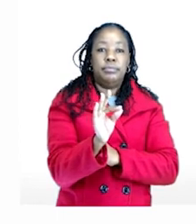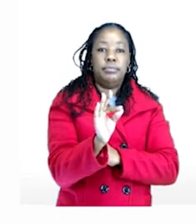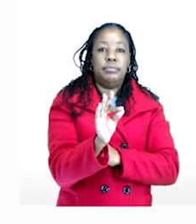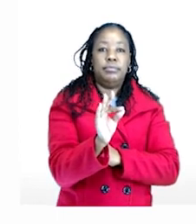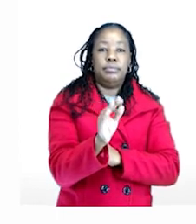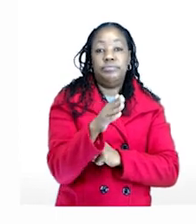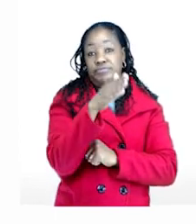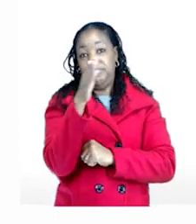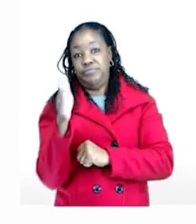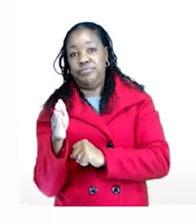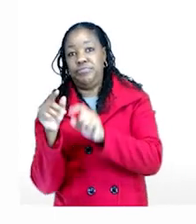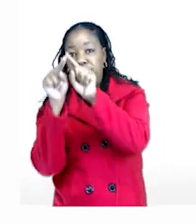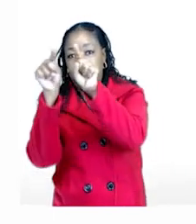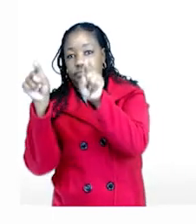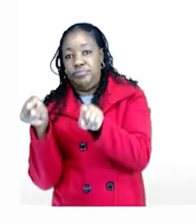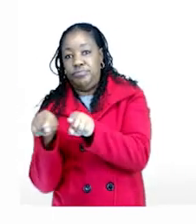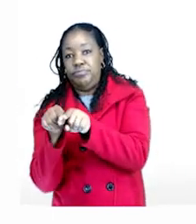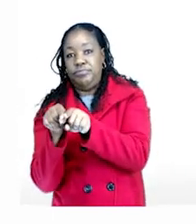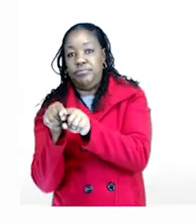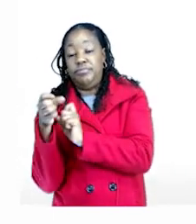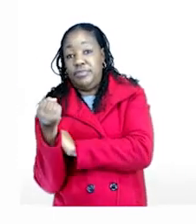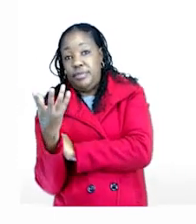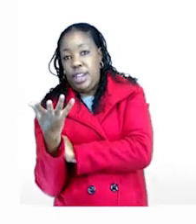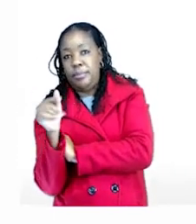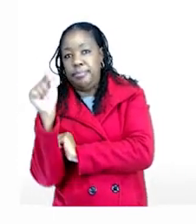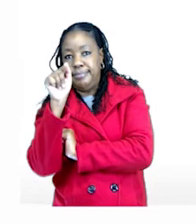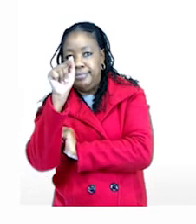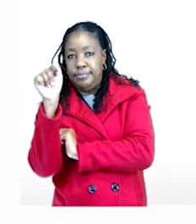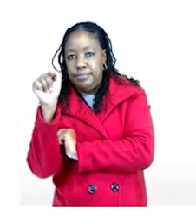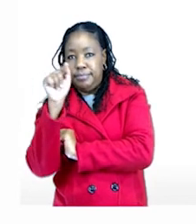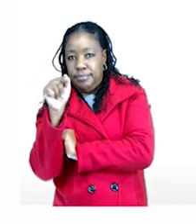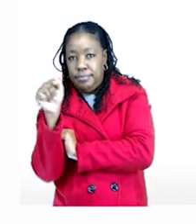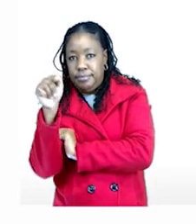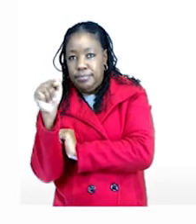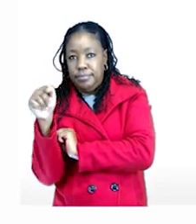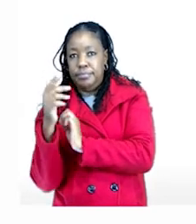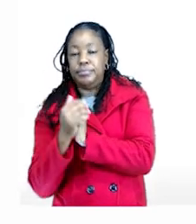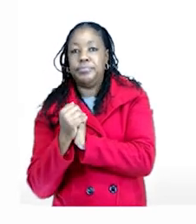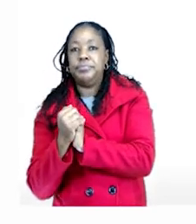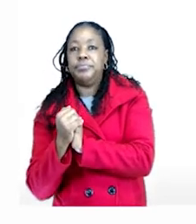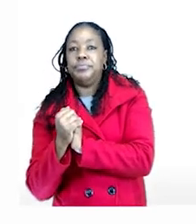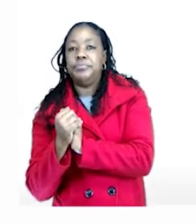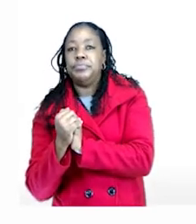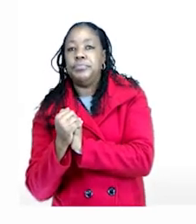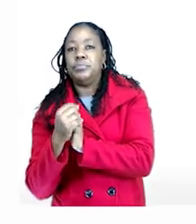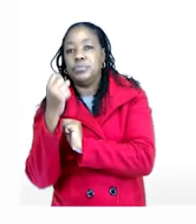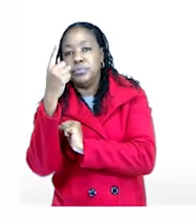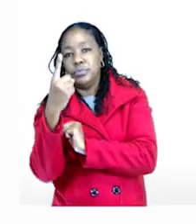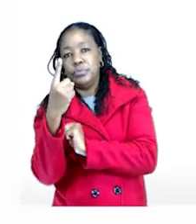Let's go to the next block and find out how many blocks do we have in the second block.